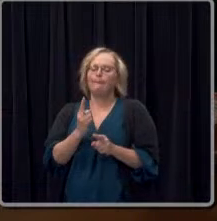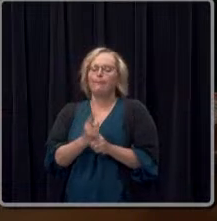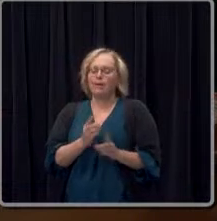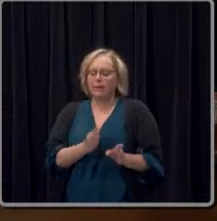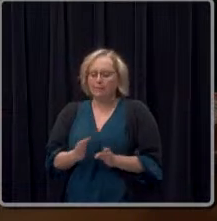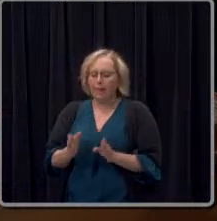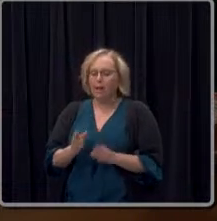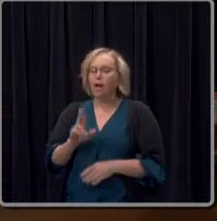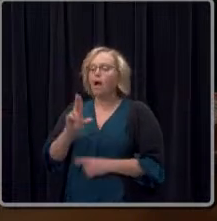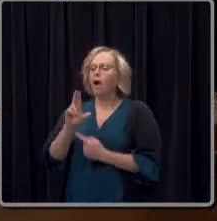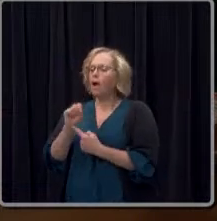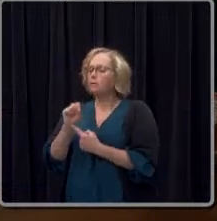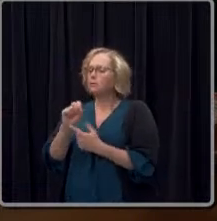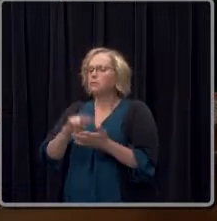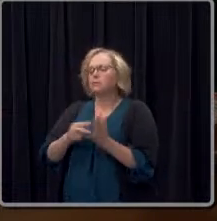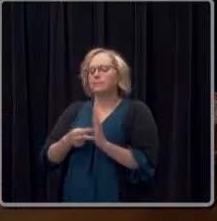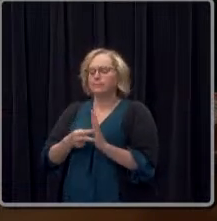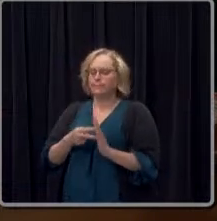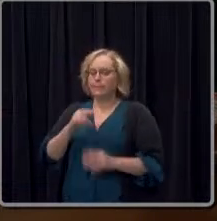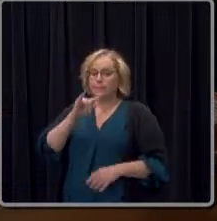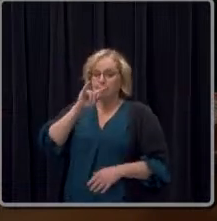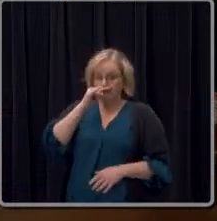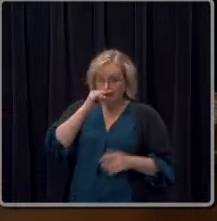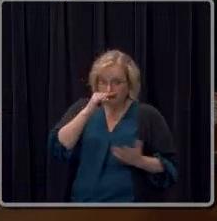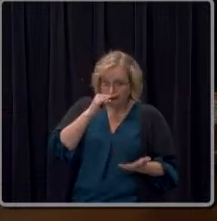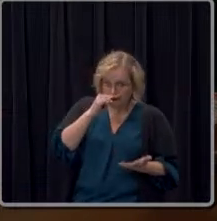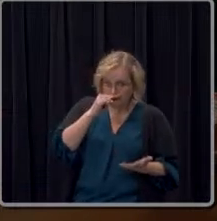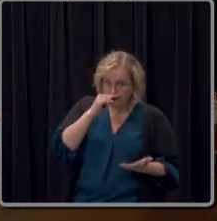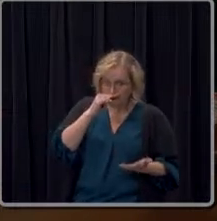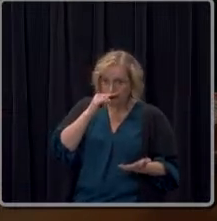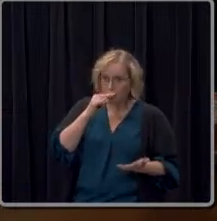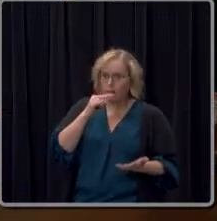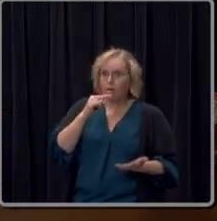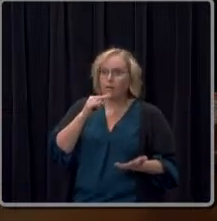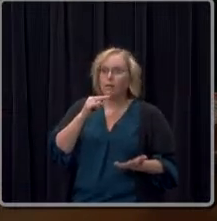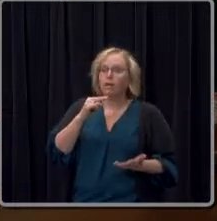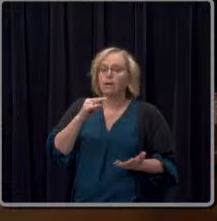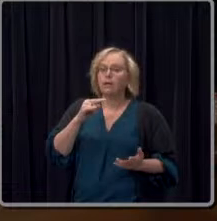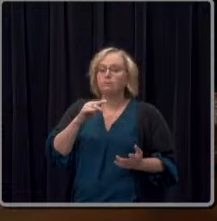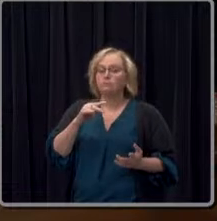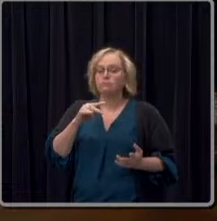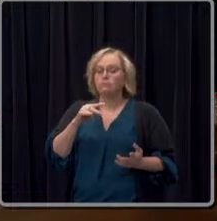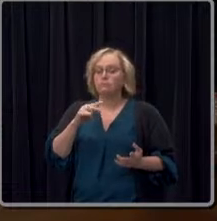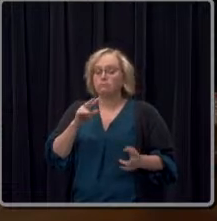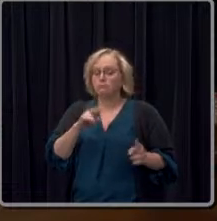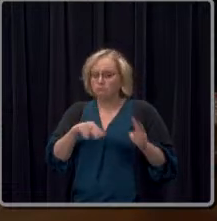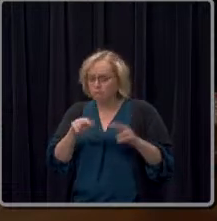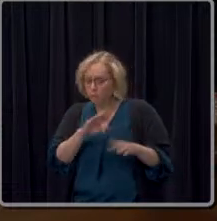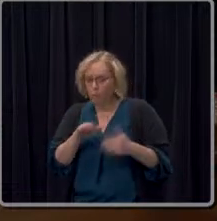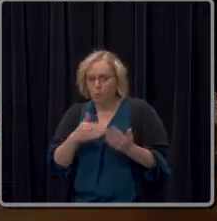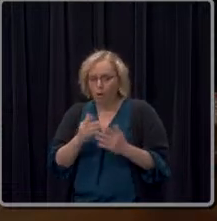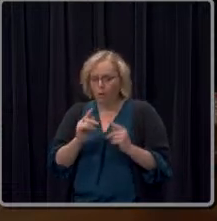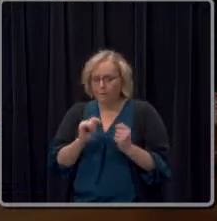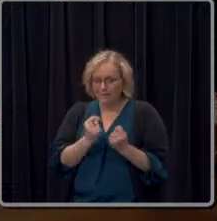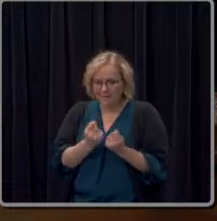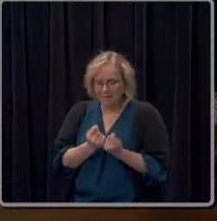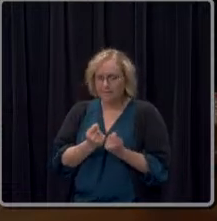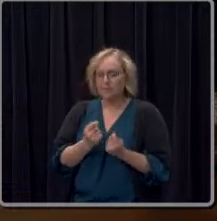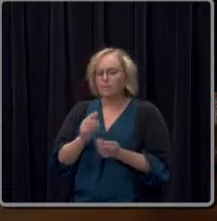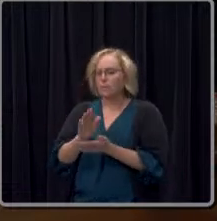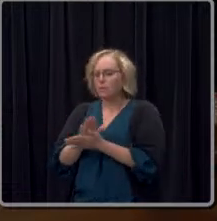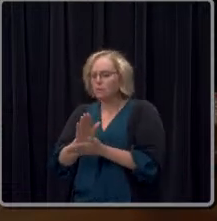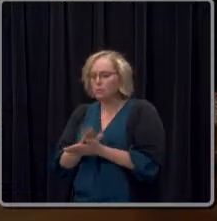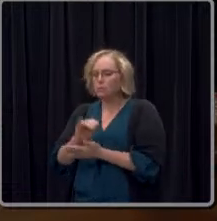us meaning kids, extra, all the teams in their communities, the schools,